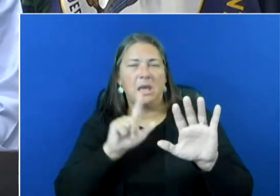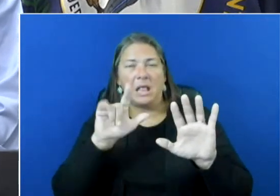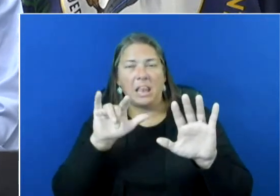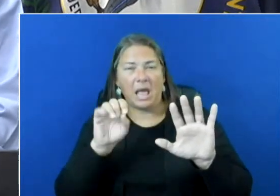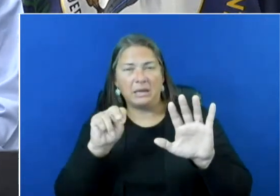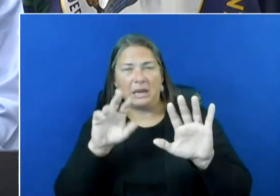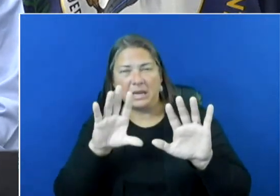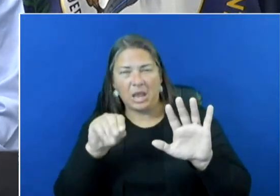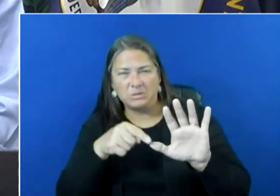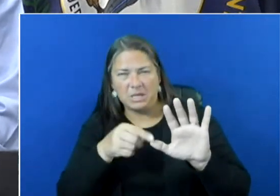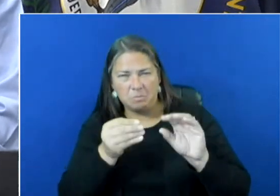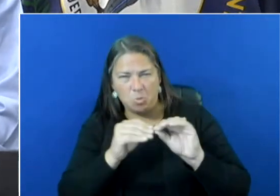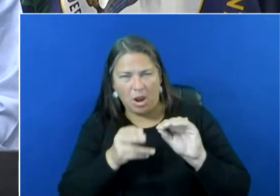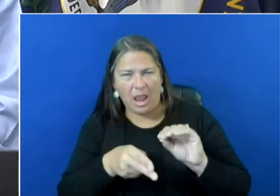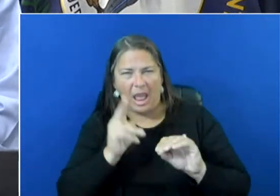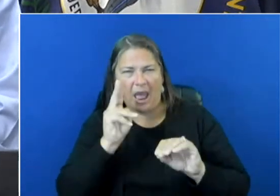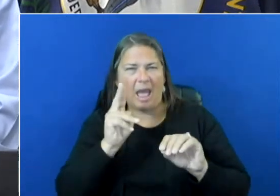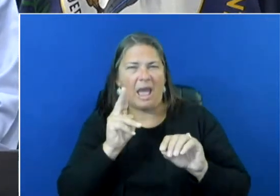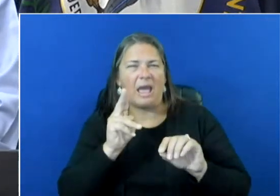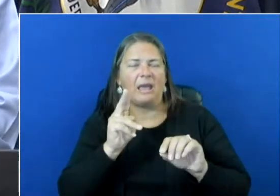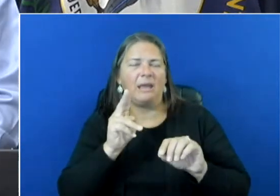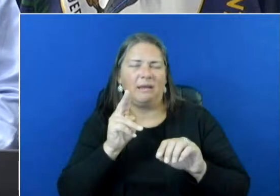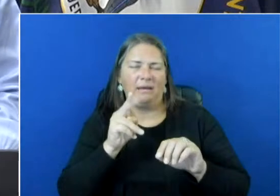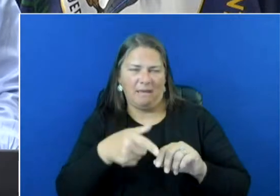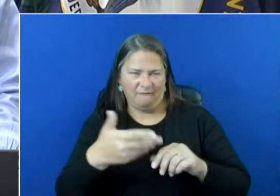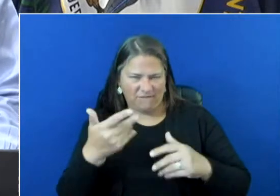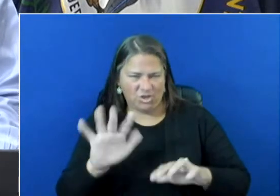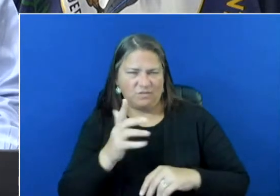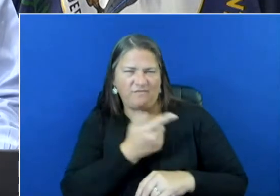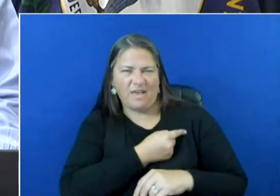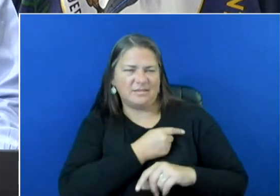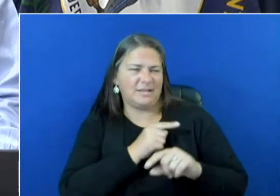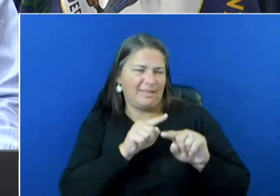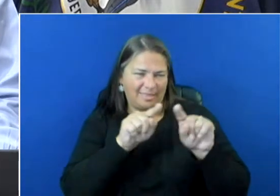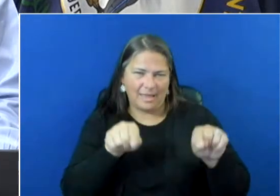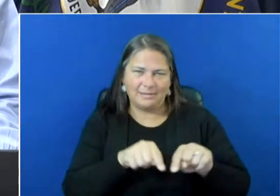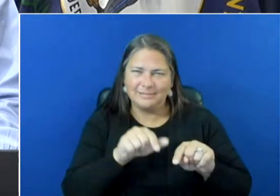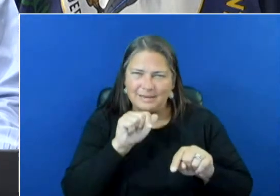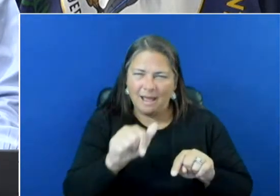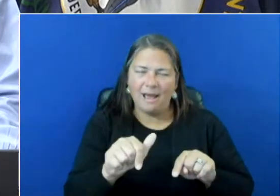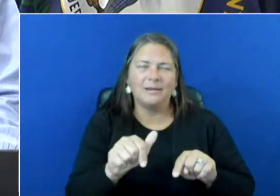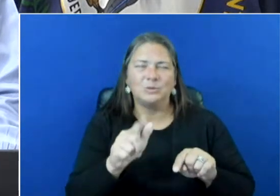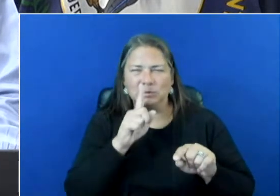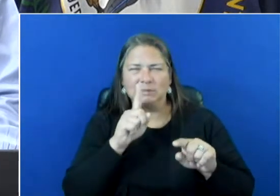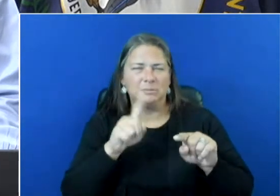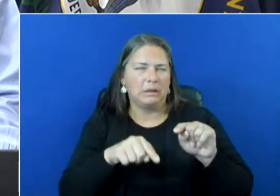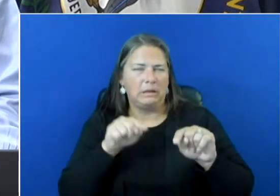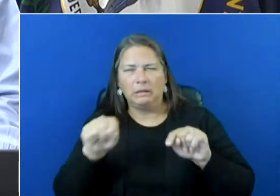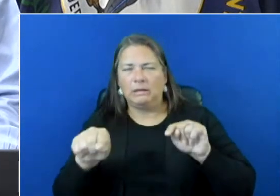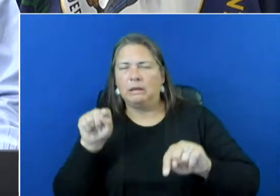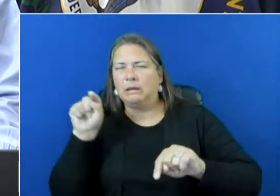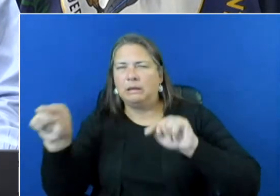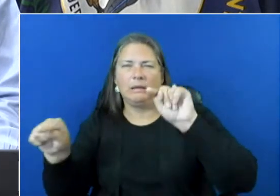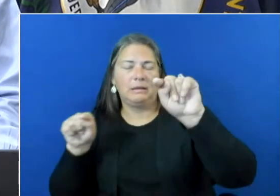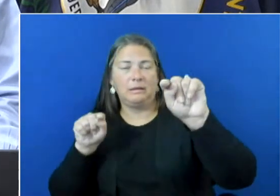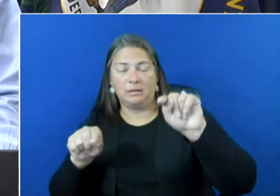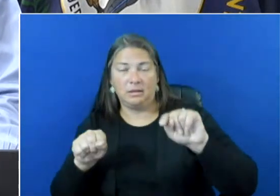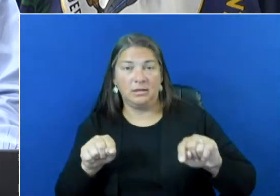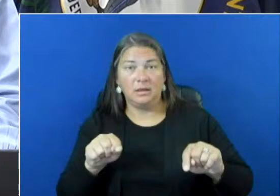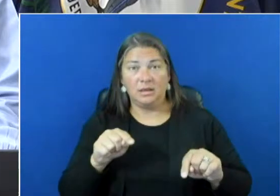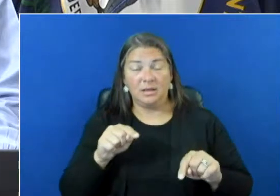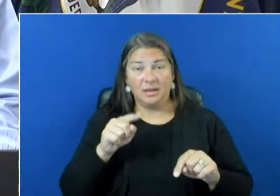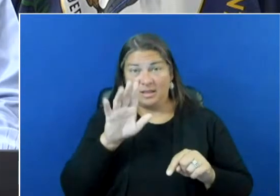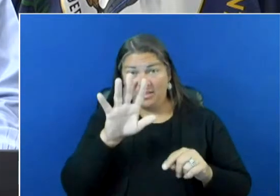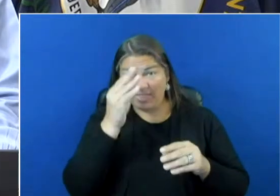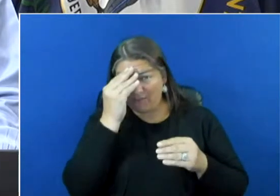its surrounding, though not as high as some of the others. This misinformation is real, and it